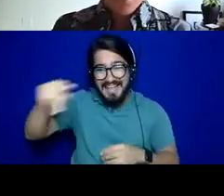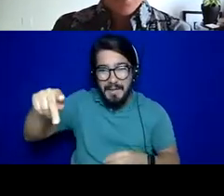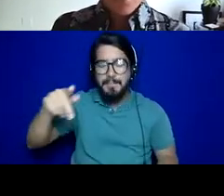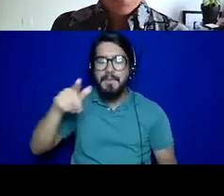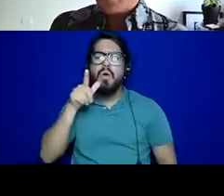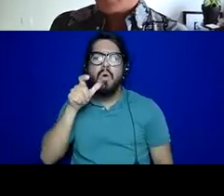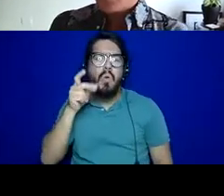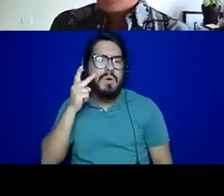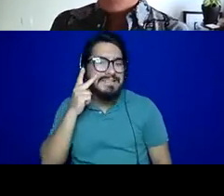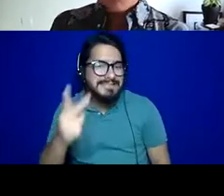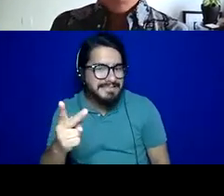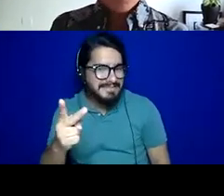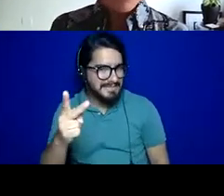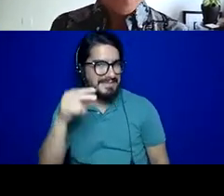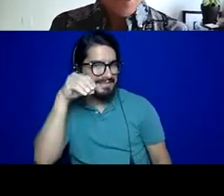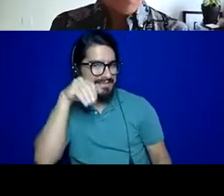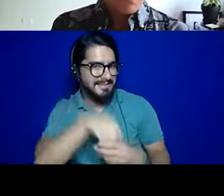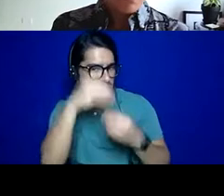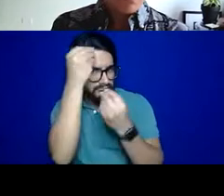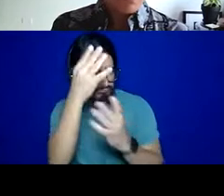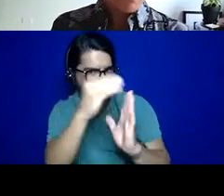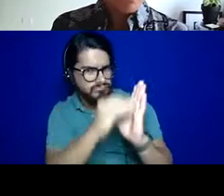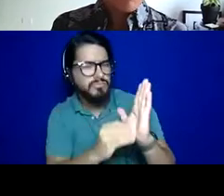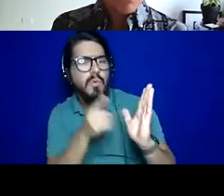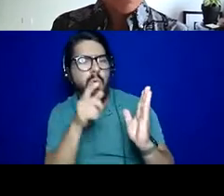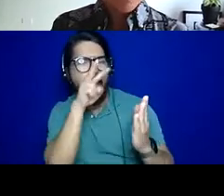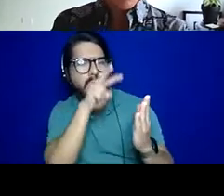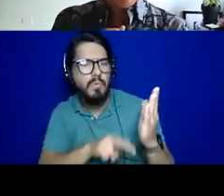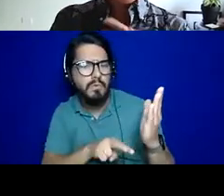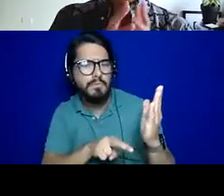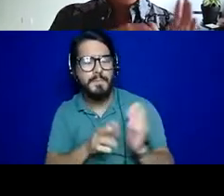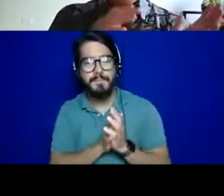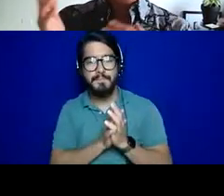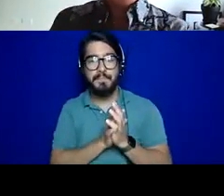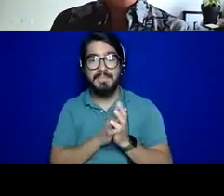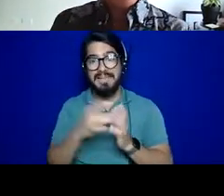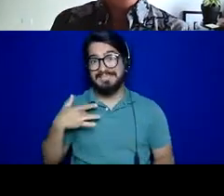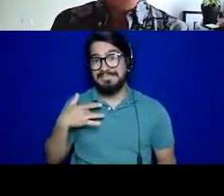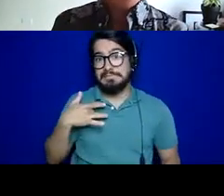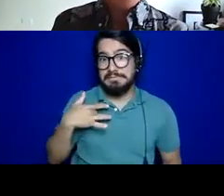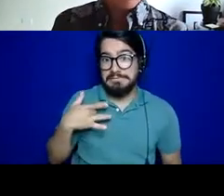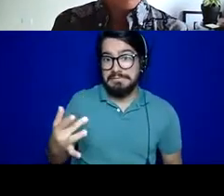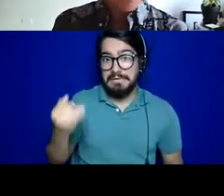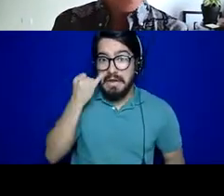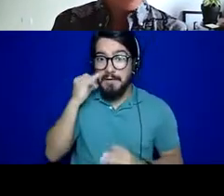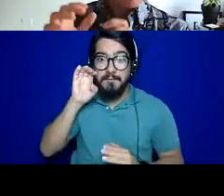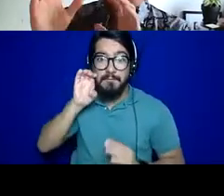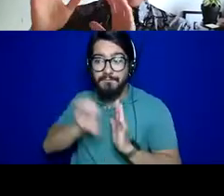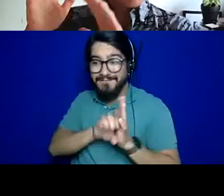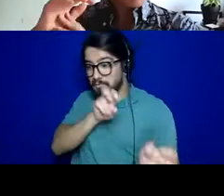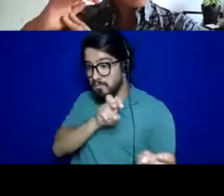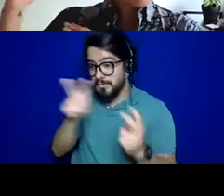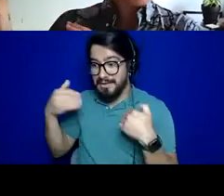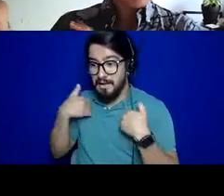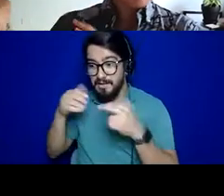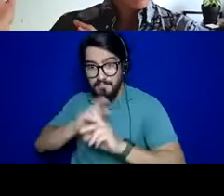point, most of the time, like I think the default tends to be, if I upload a photo that has a lot of metadata,